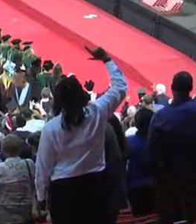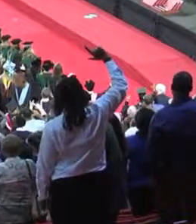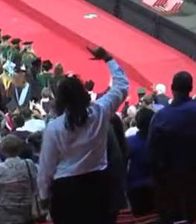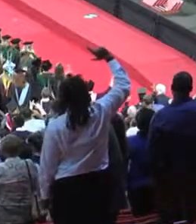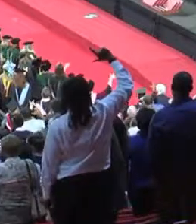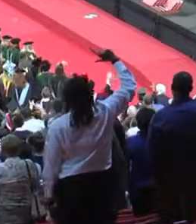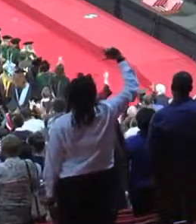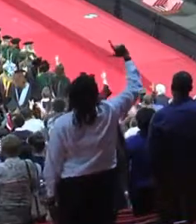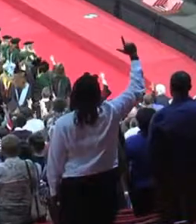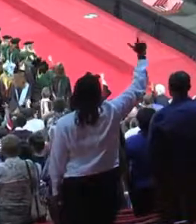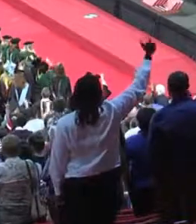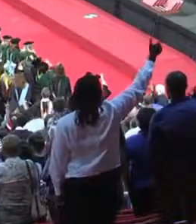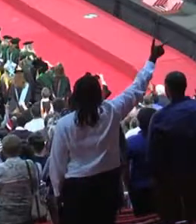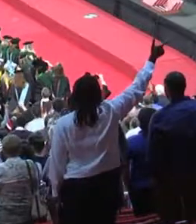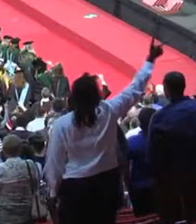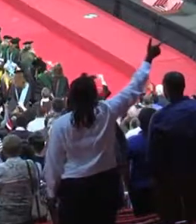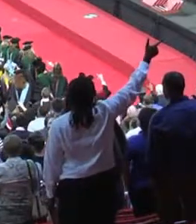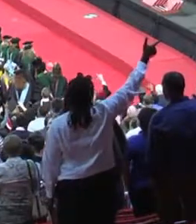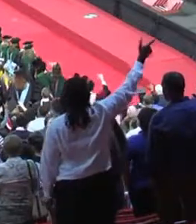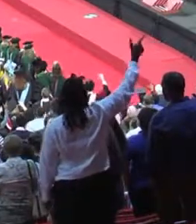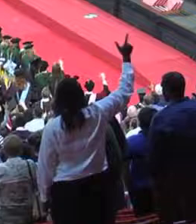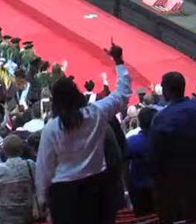voices raised on